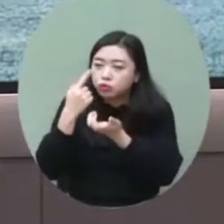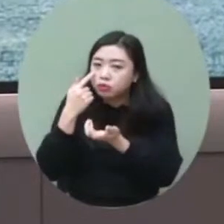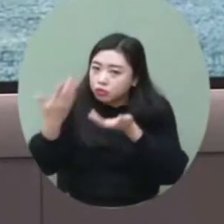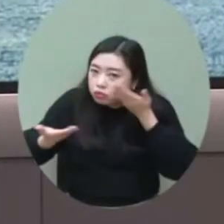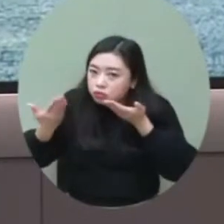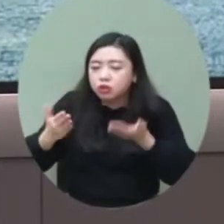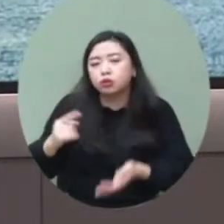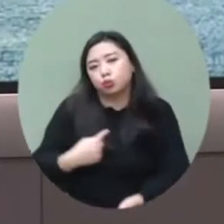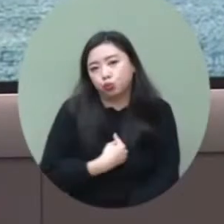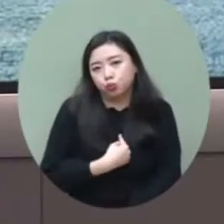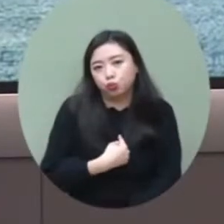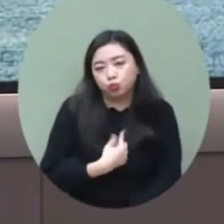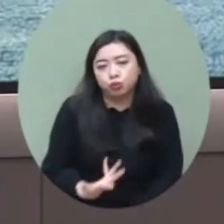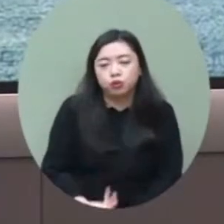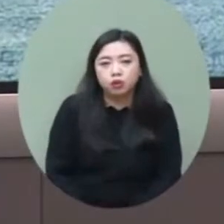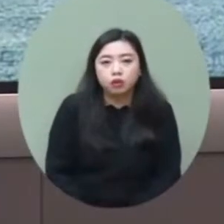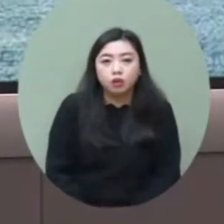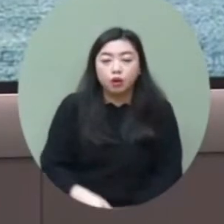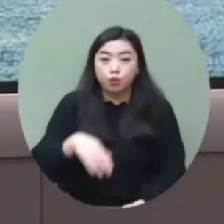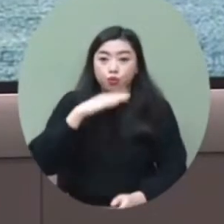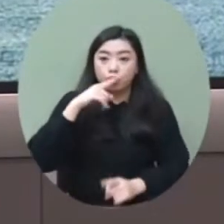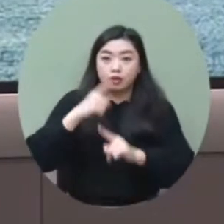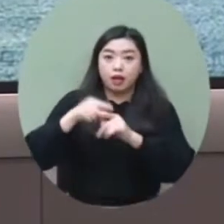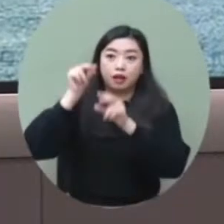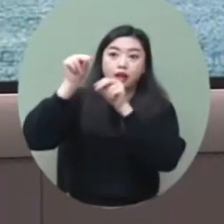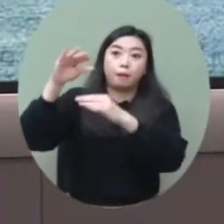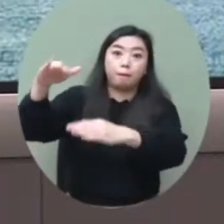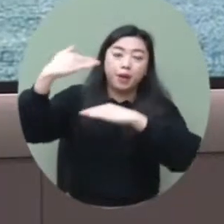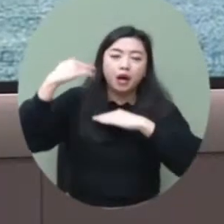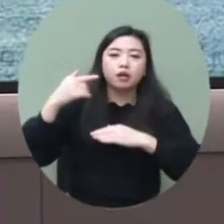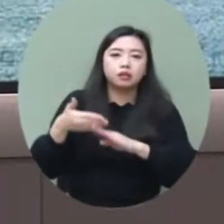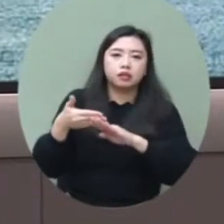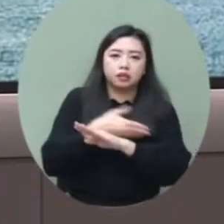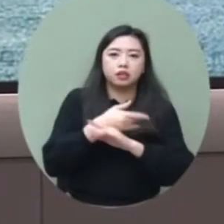regulators and manufacturers.